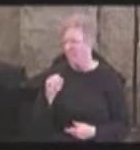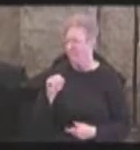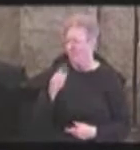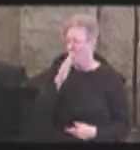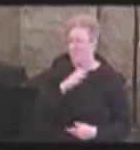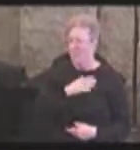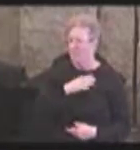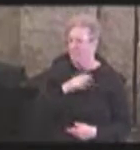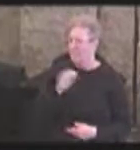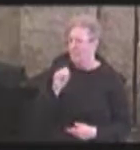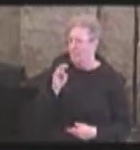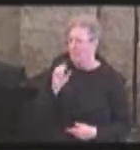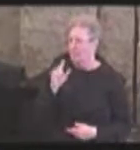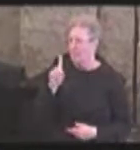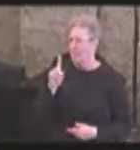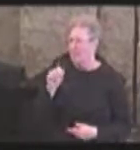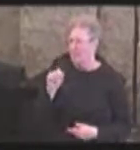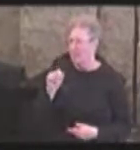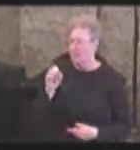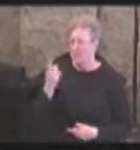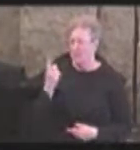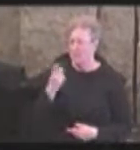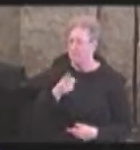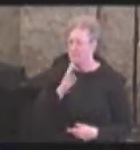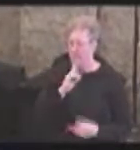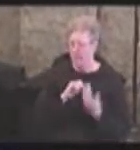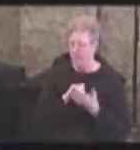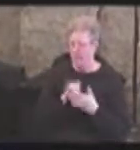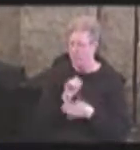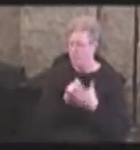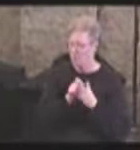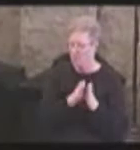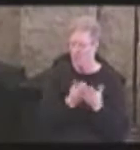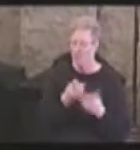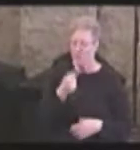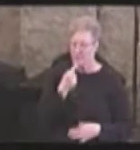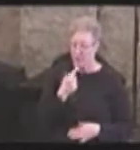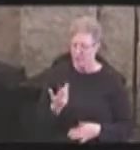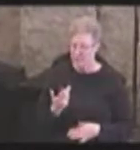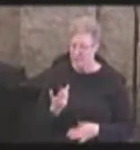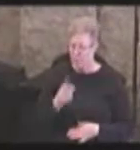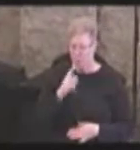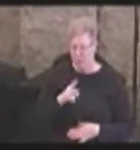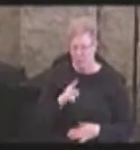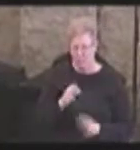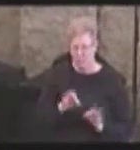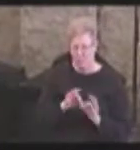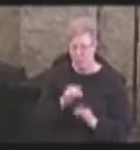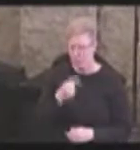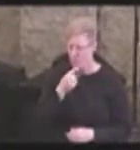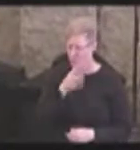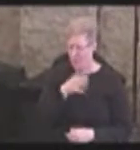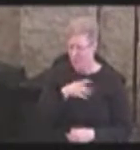earlier, What Are You? She talks a lot about mind action, too. I won't give you her definition of it, but she does say this, and I think it's really critical. She says,